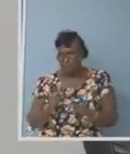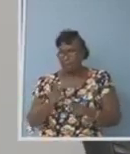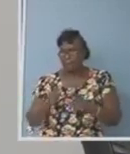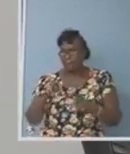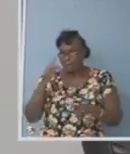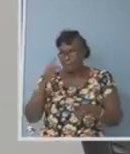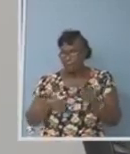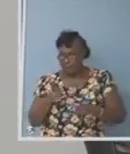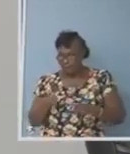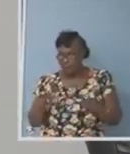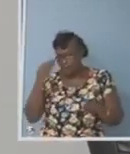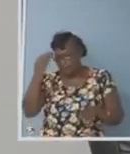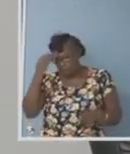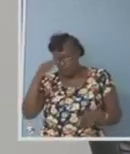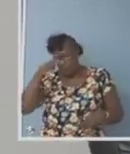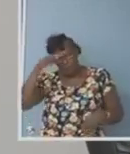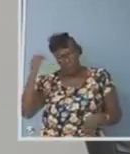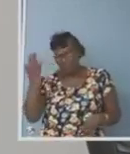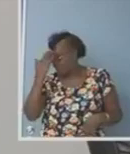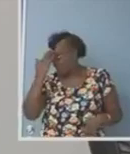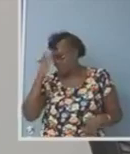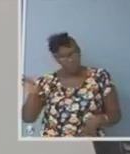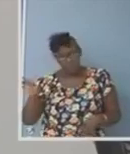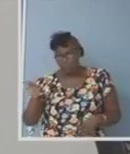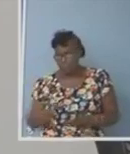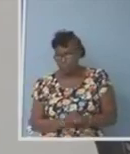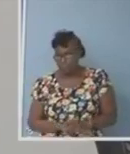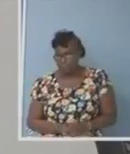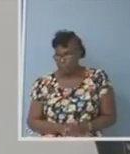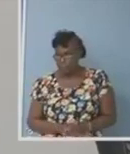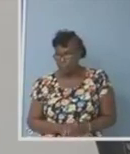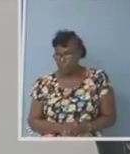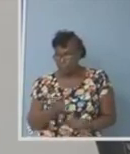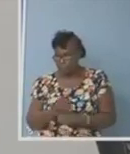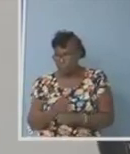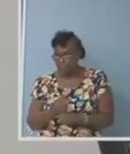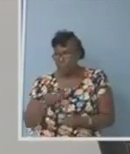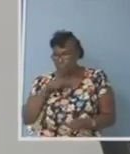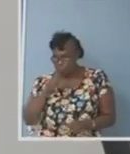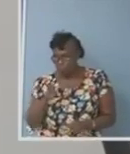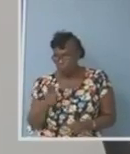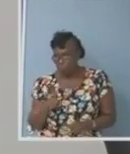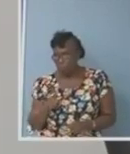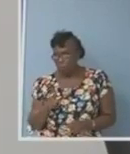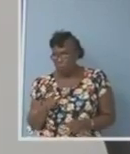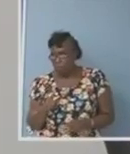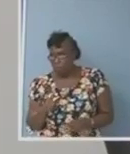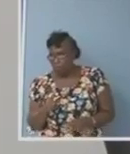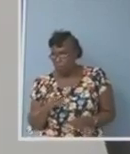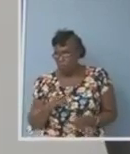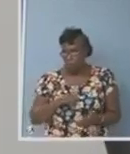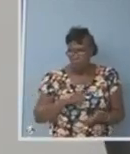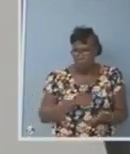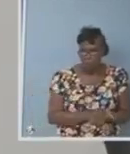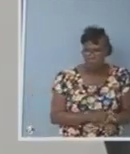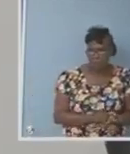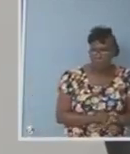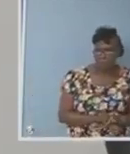health surveillance to make contact with those individuals and ensure, in terms of the validity of the